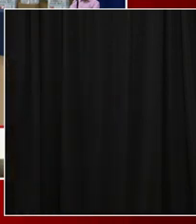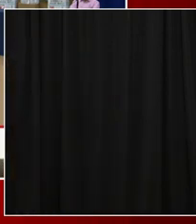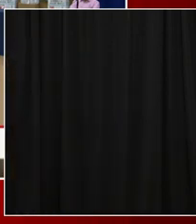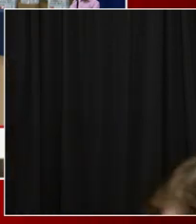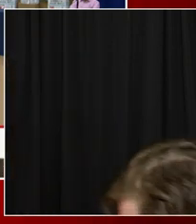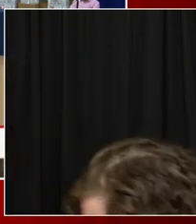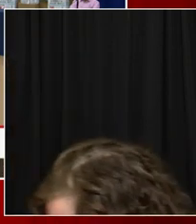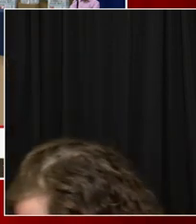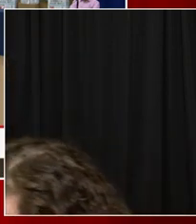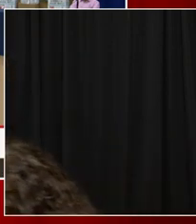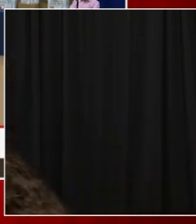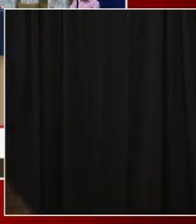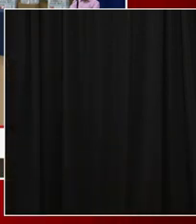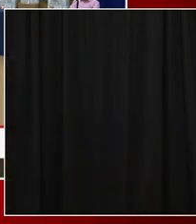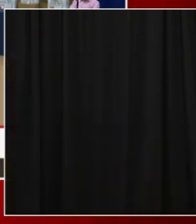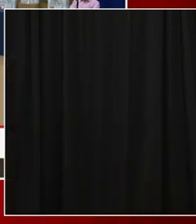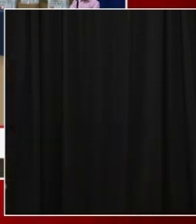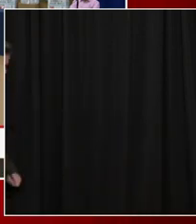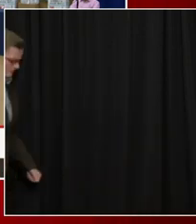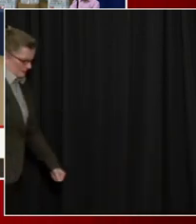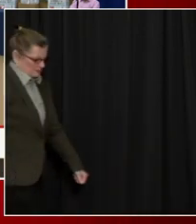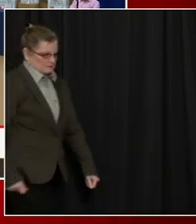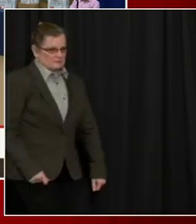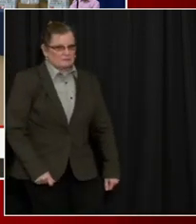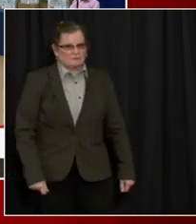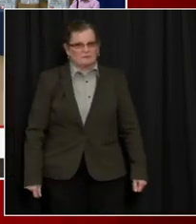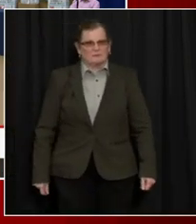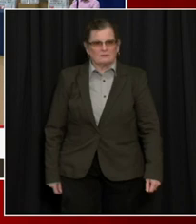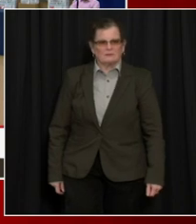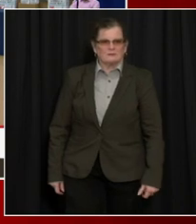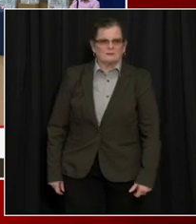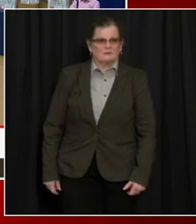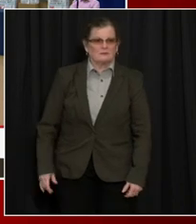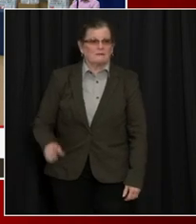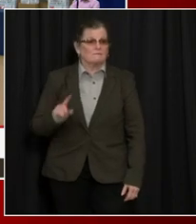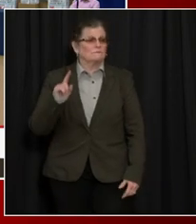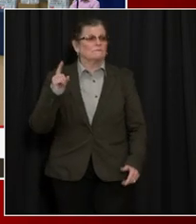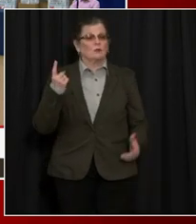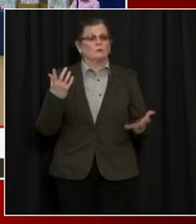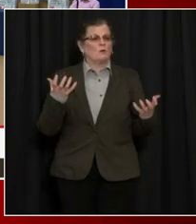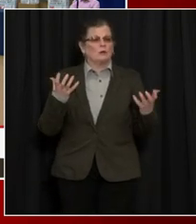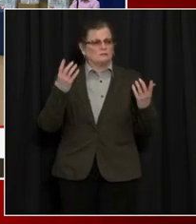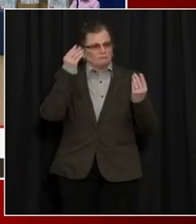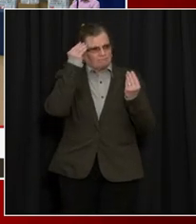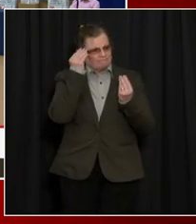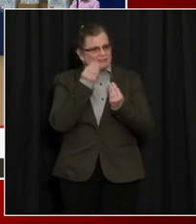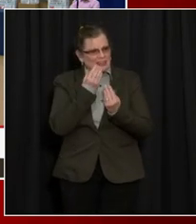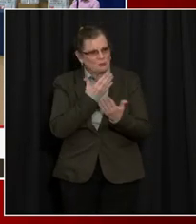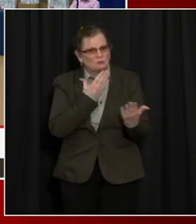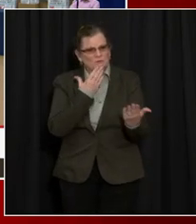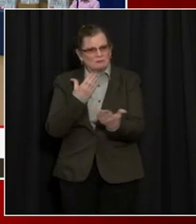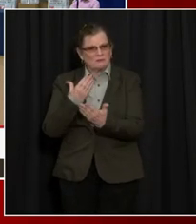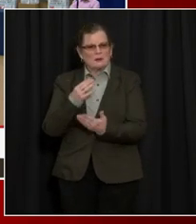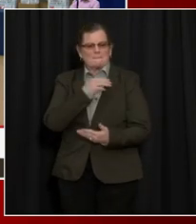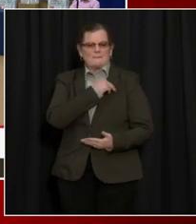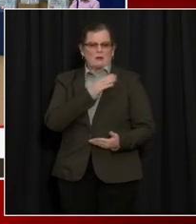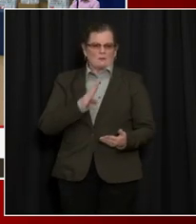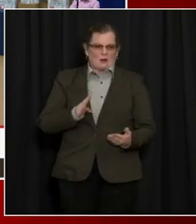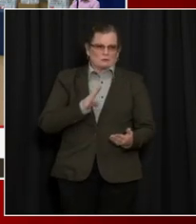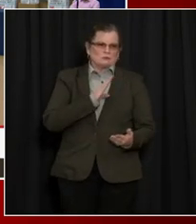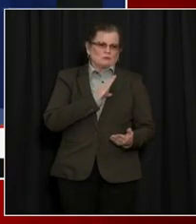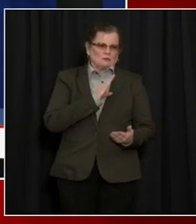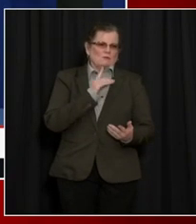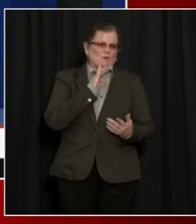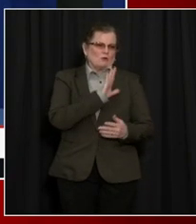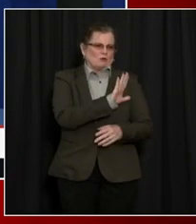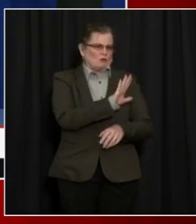D.C. I want to thank Mayor Bowser and the members of district leadership who have been working at least 3 times as hard